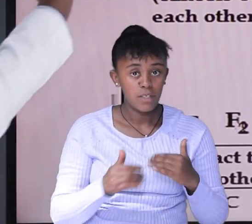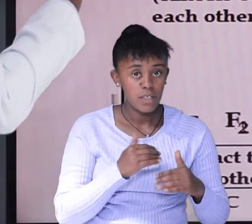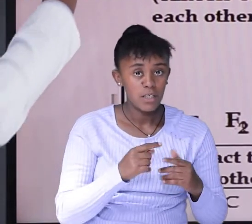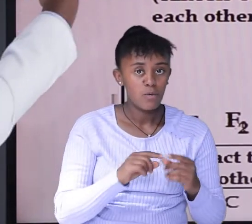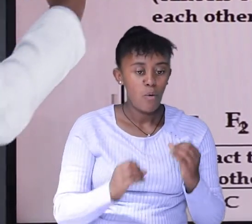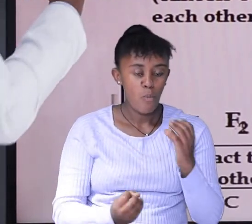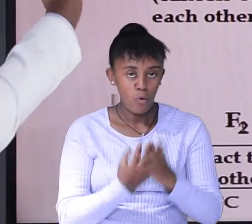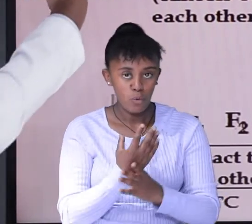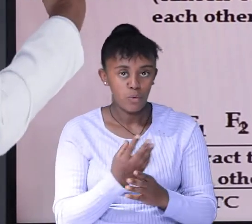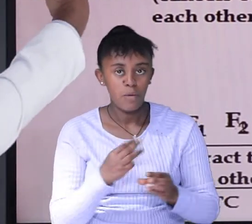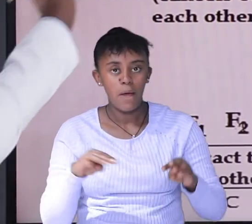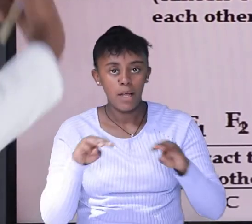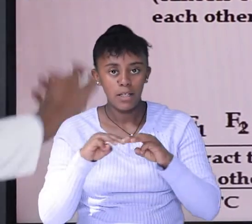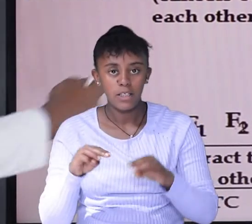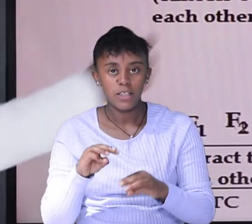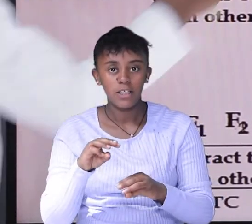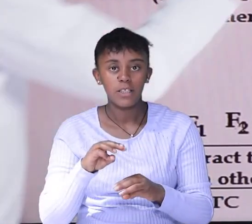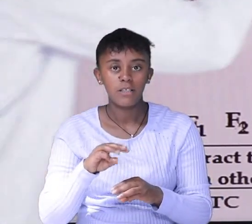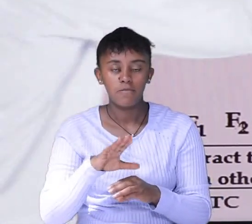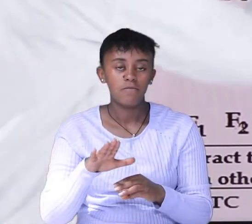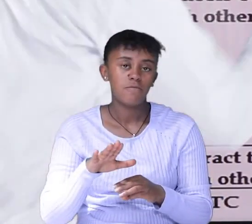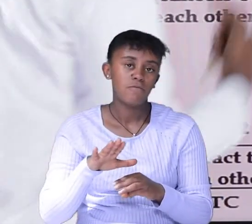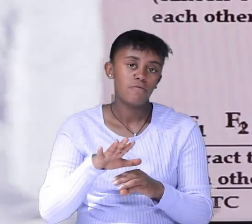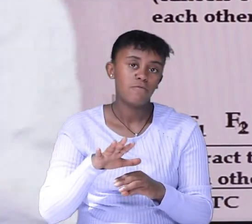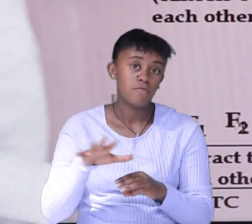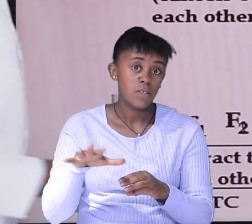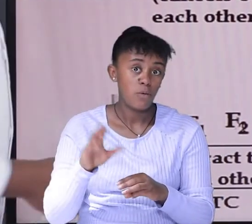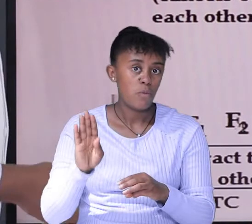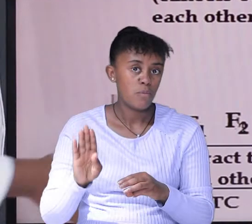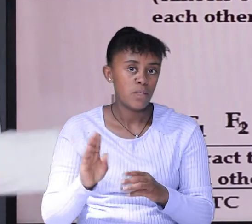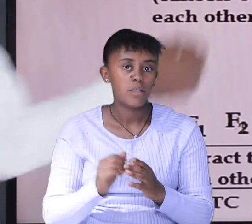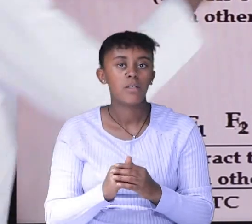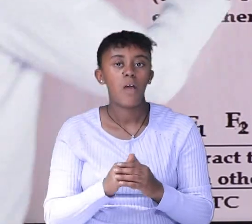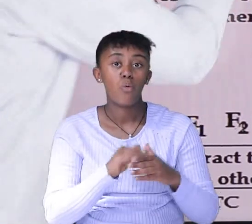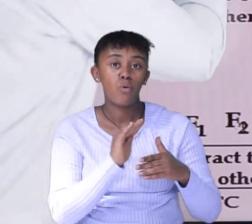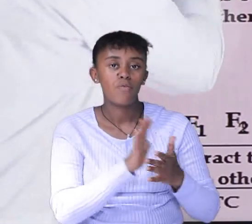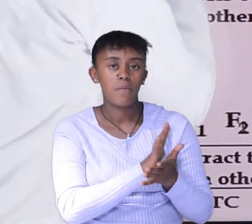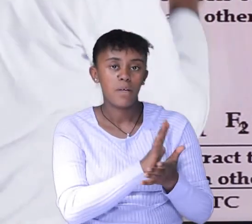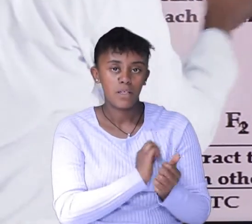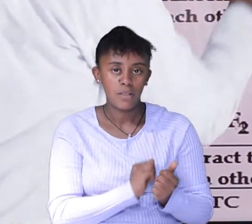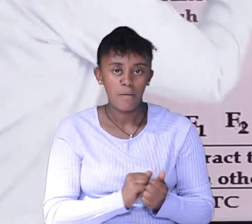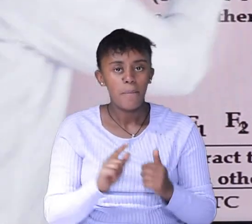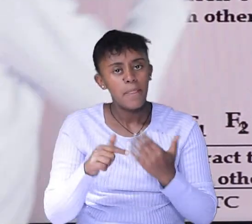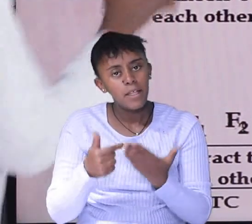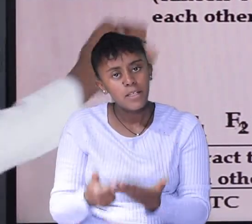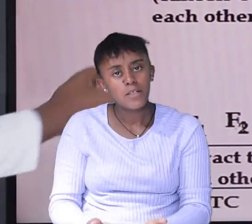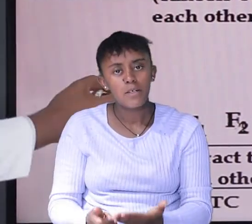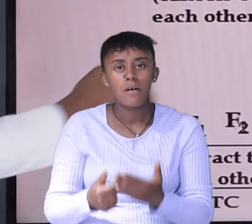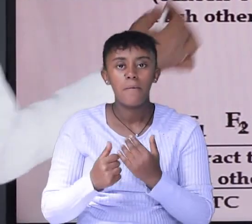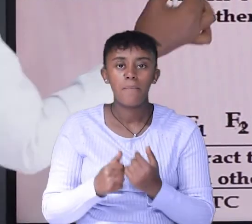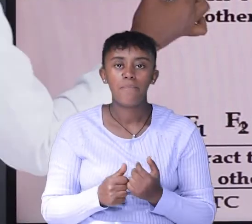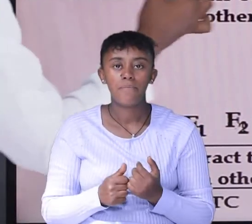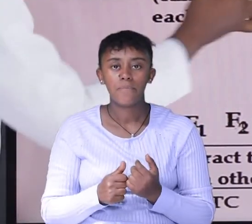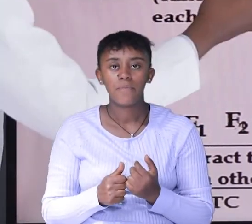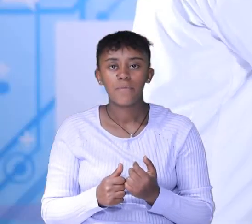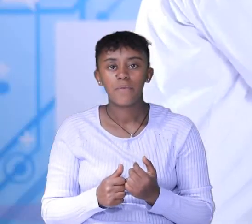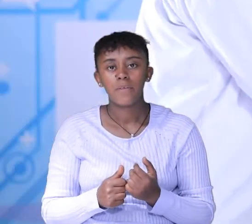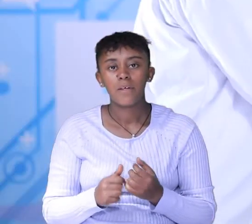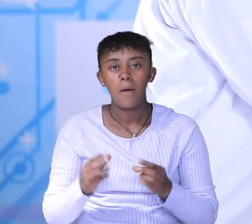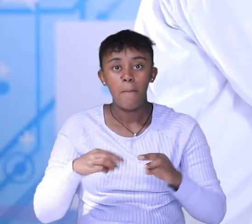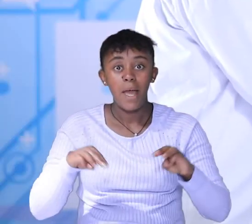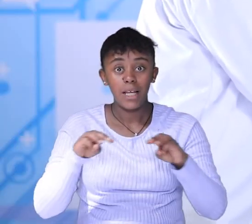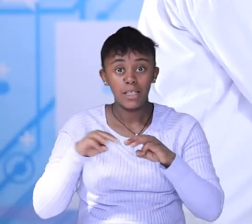and it carries a current of I. When you brought a compass, when Hans Ørsted brought a compass nearer to this, when there is a flow